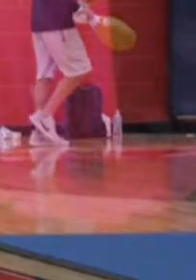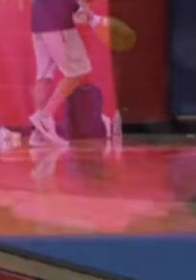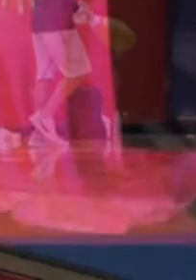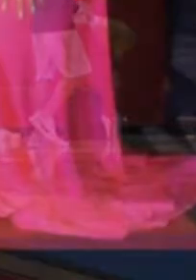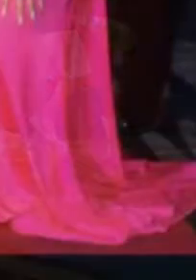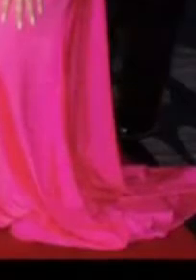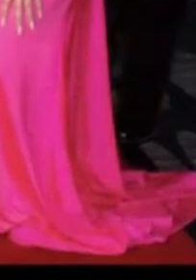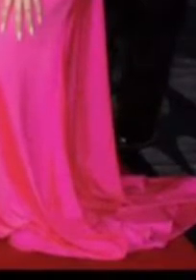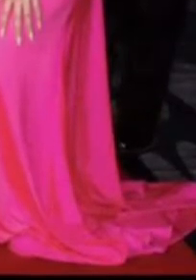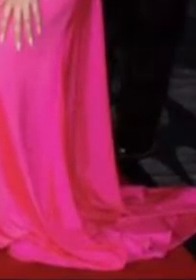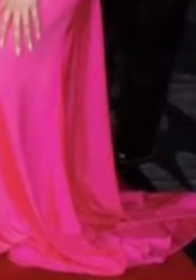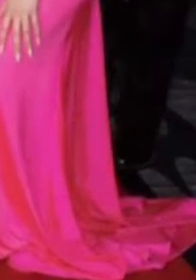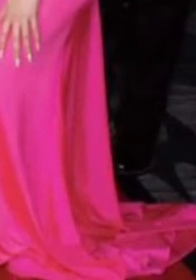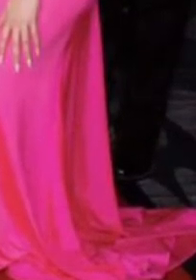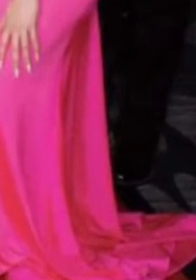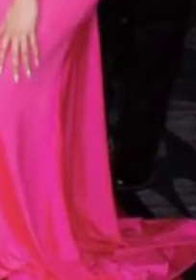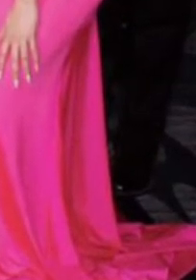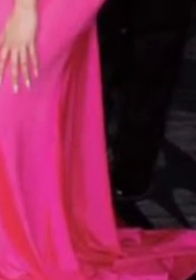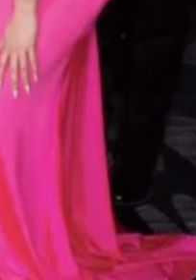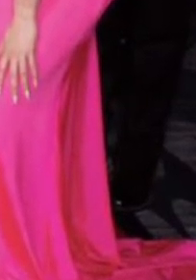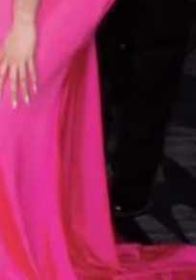Making life a spinning